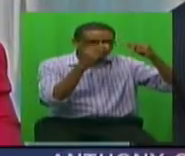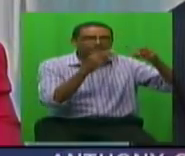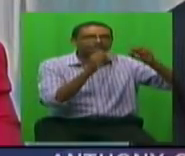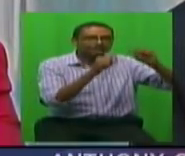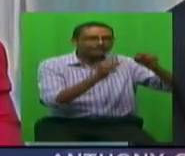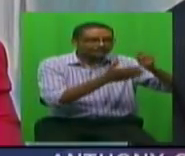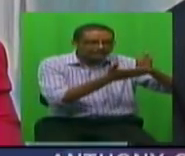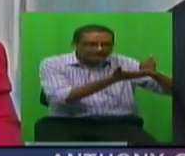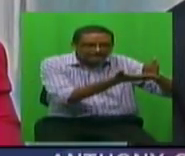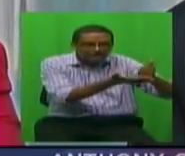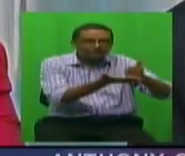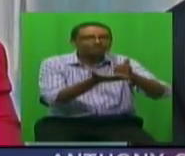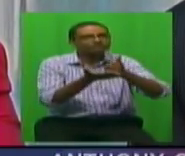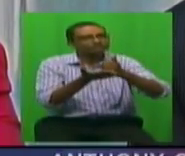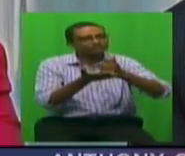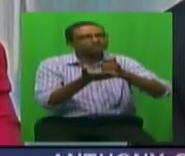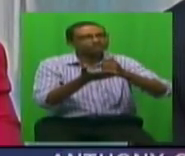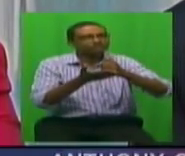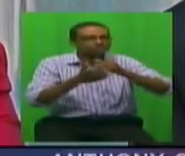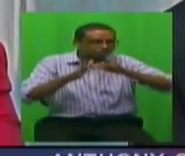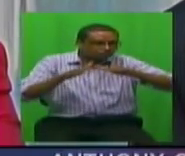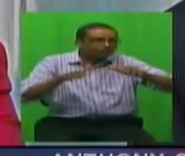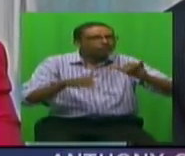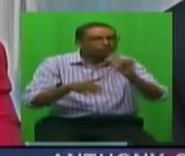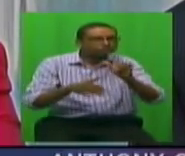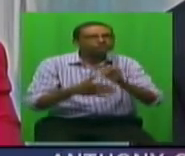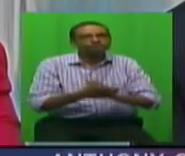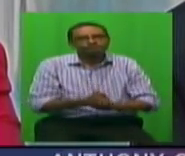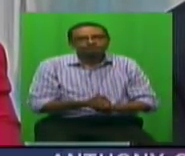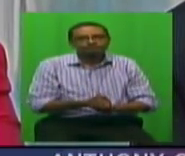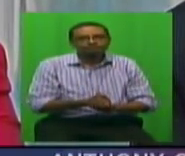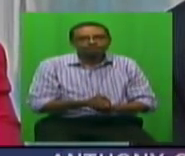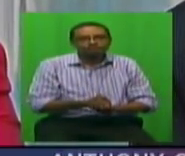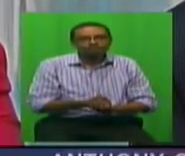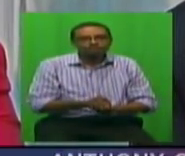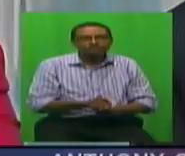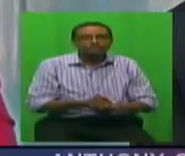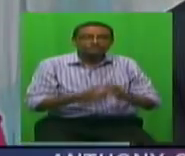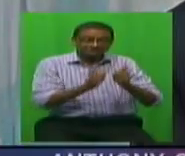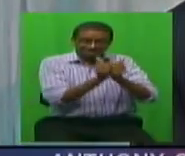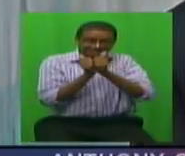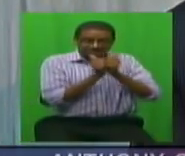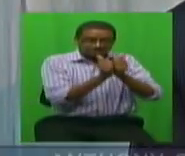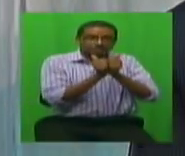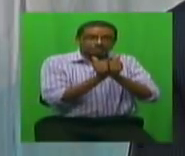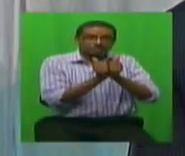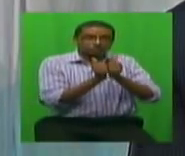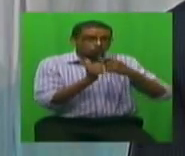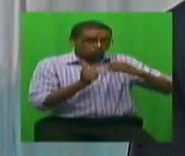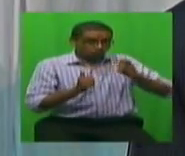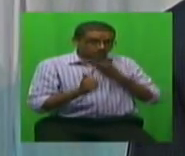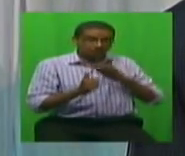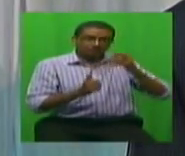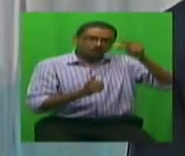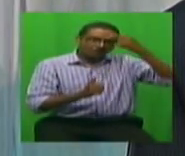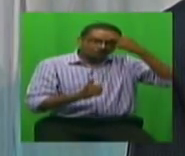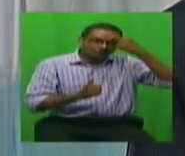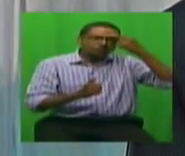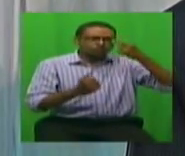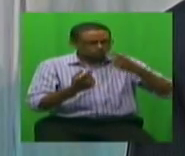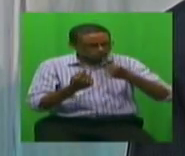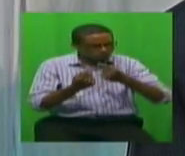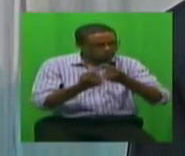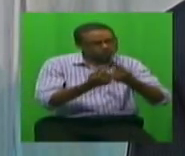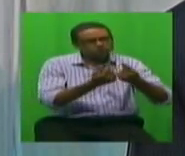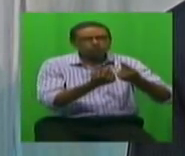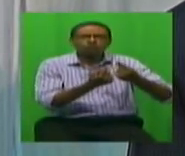these persons. So together, as a government, we are doing all that is possible to bring